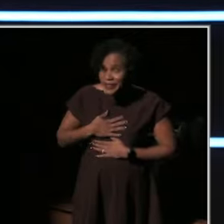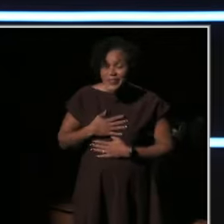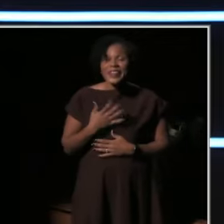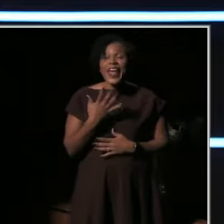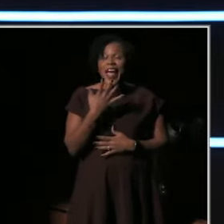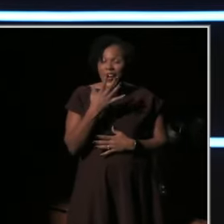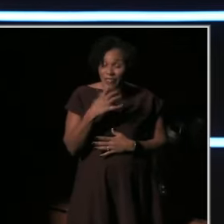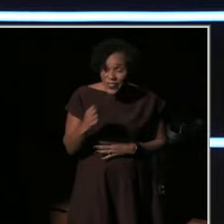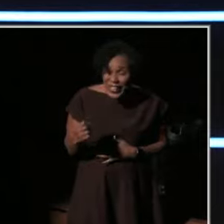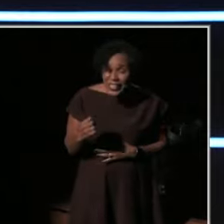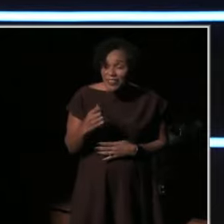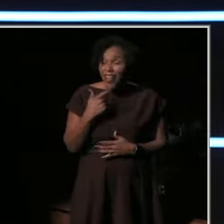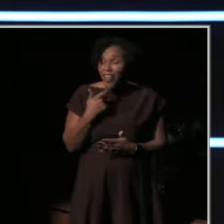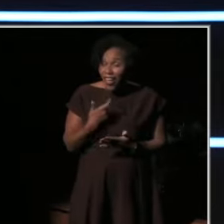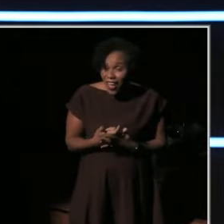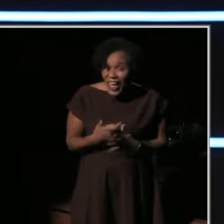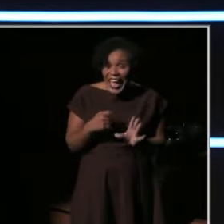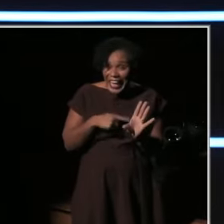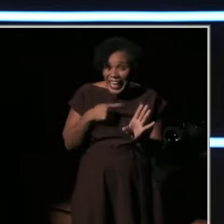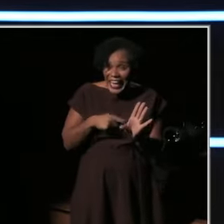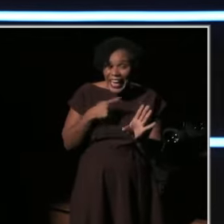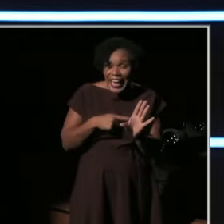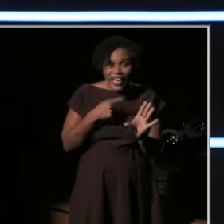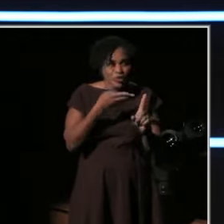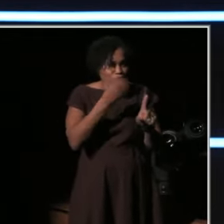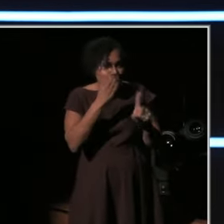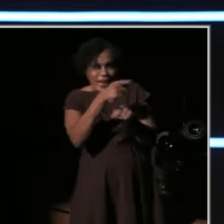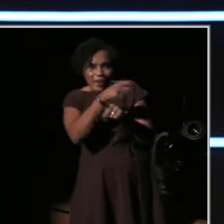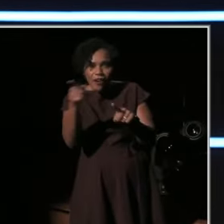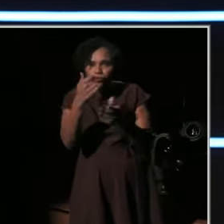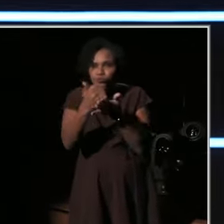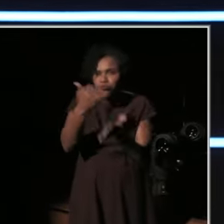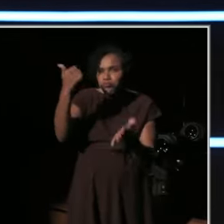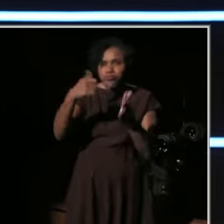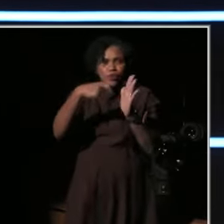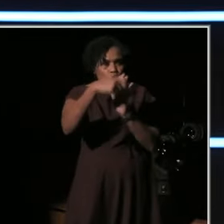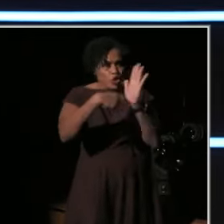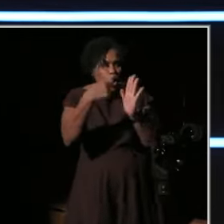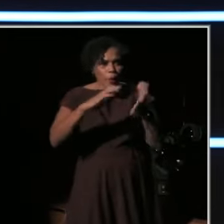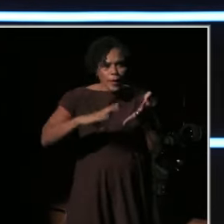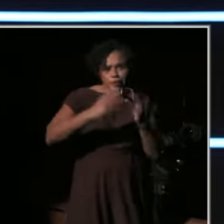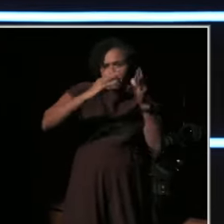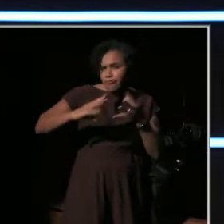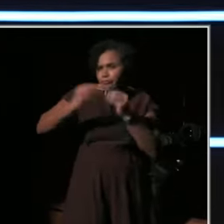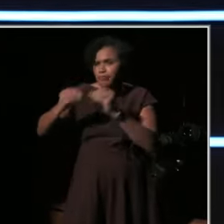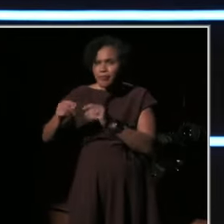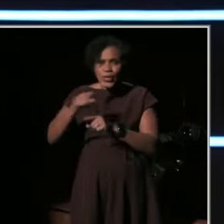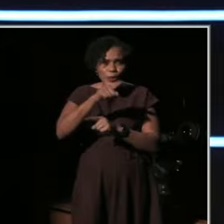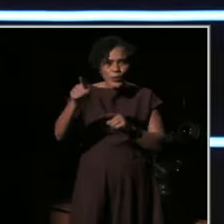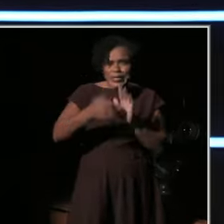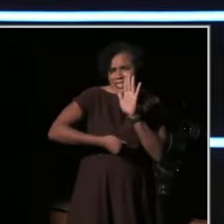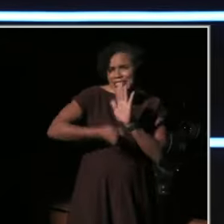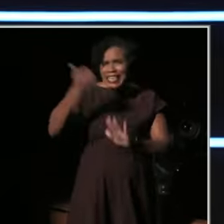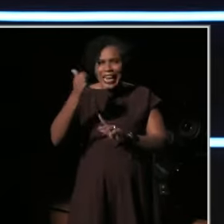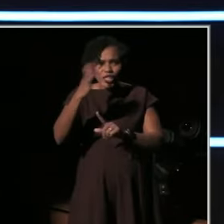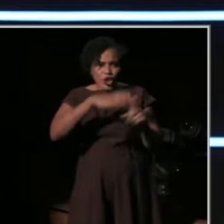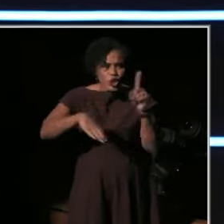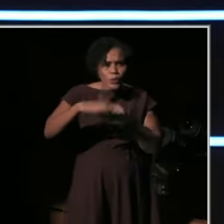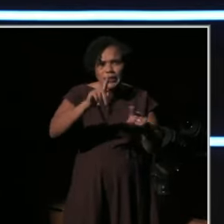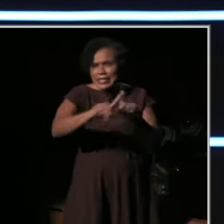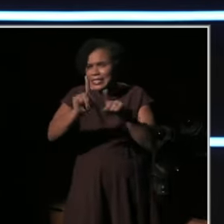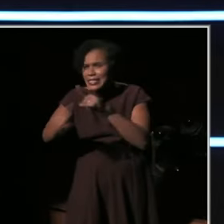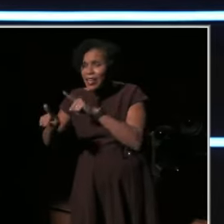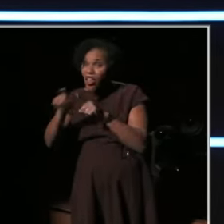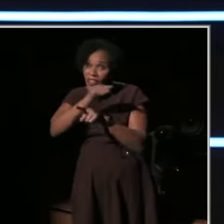50 incredible years of recognizing and rewarding the brilliance of the documentary form and the talented community that make so